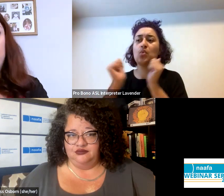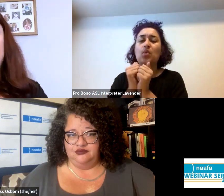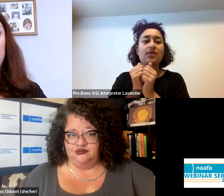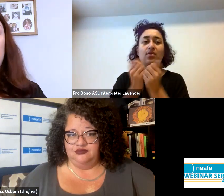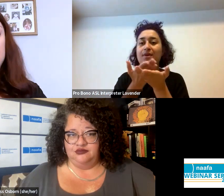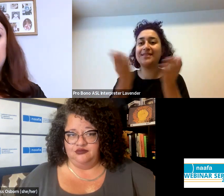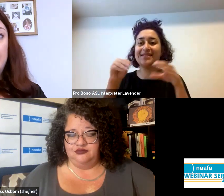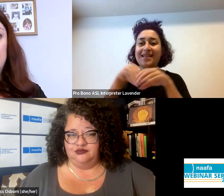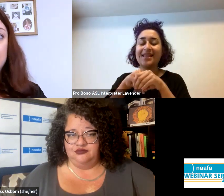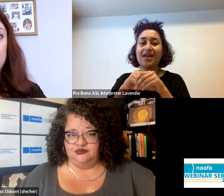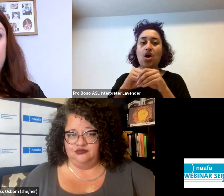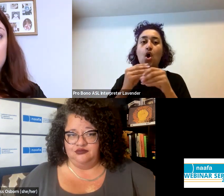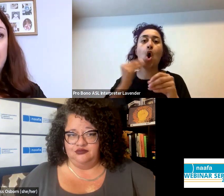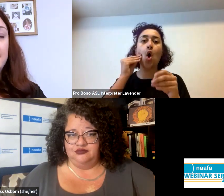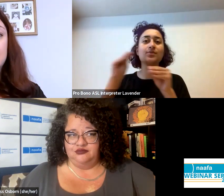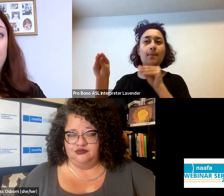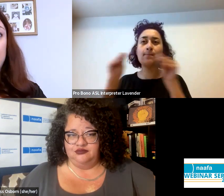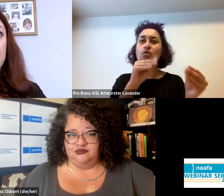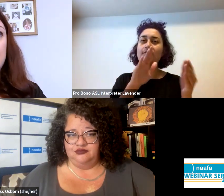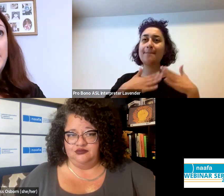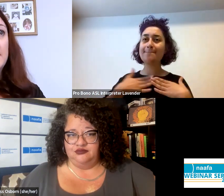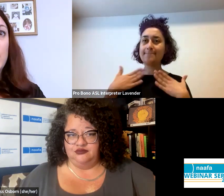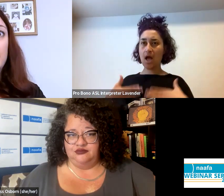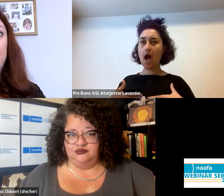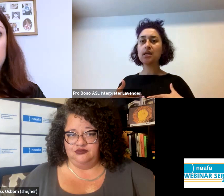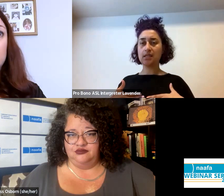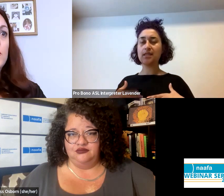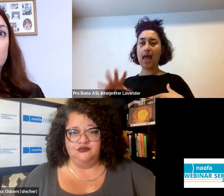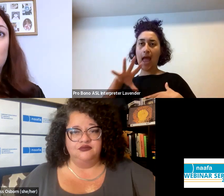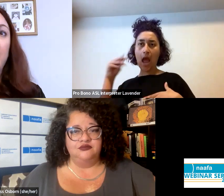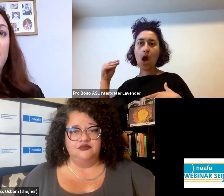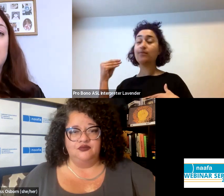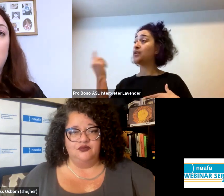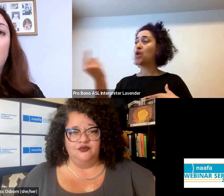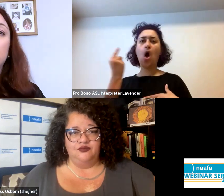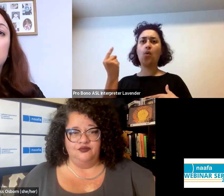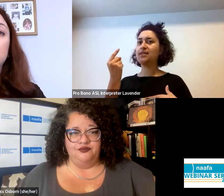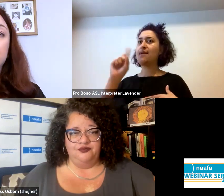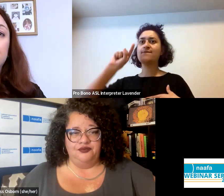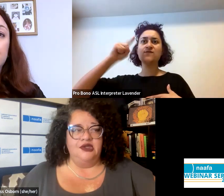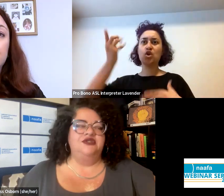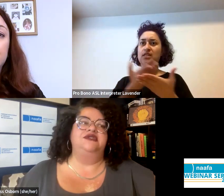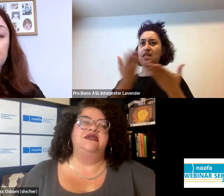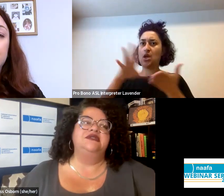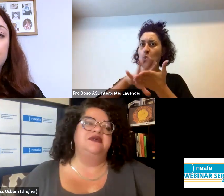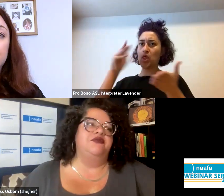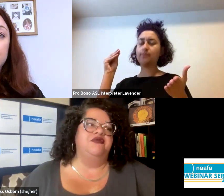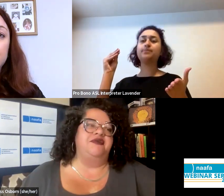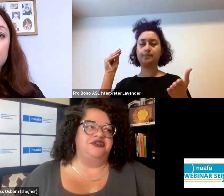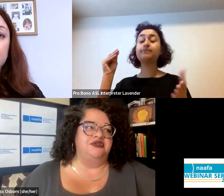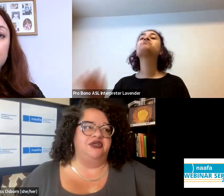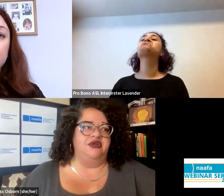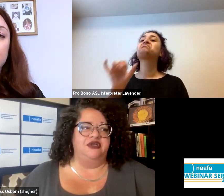It's always been a consideration, and it's something that we learn about right off the top. So it sounds like